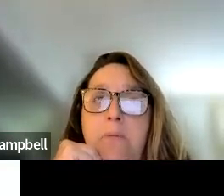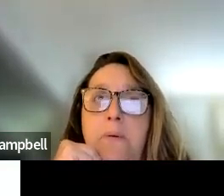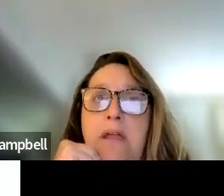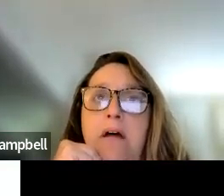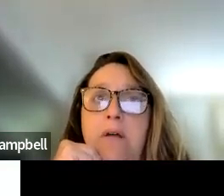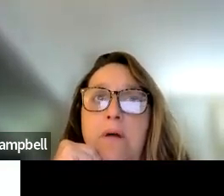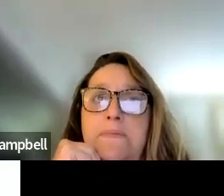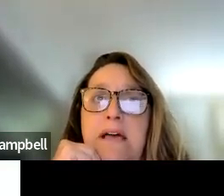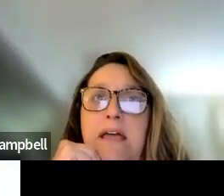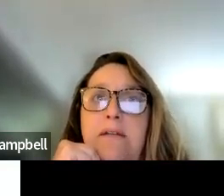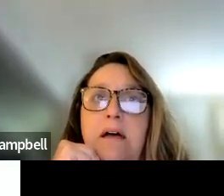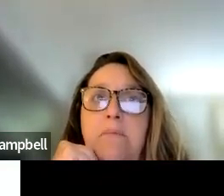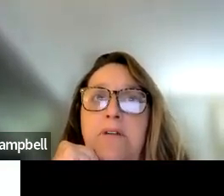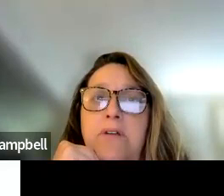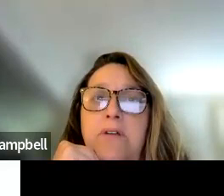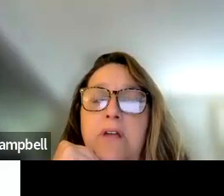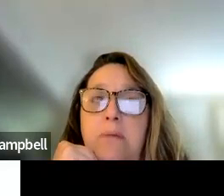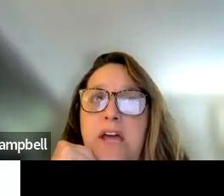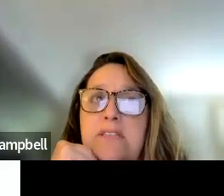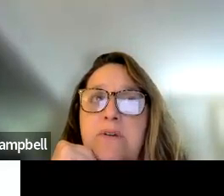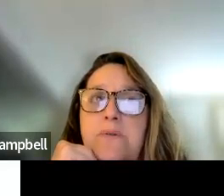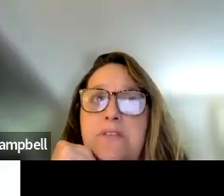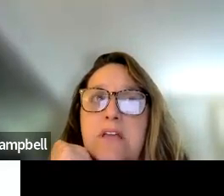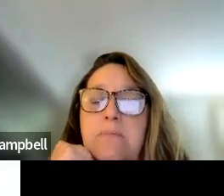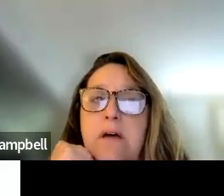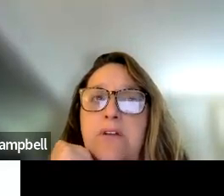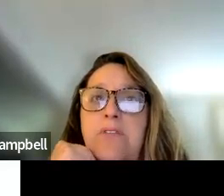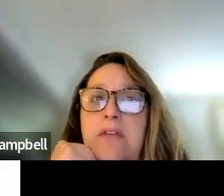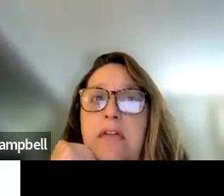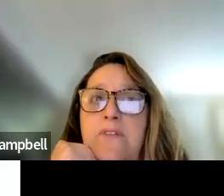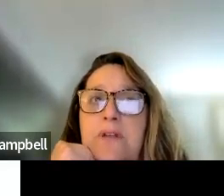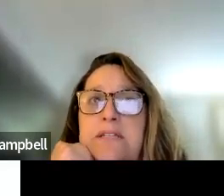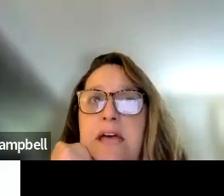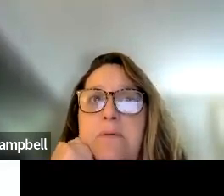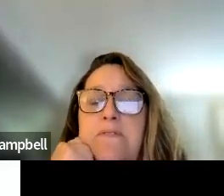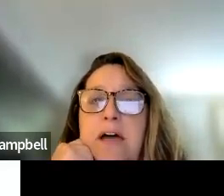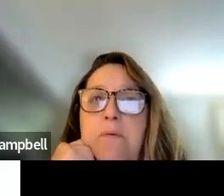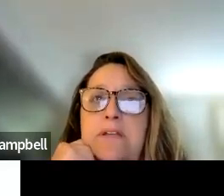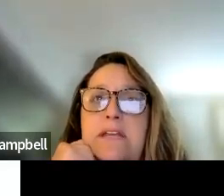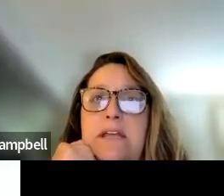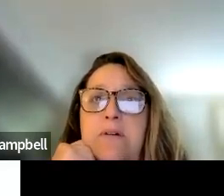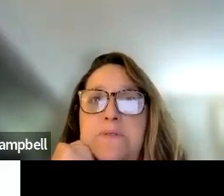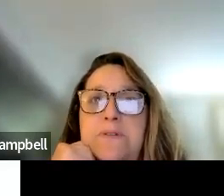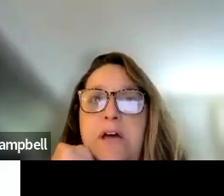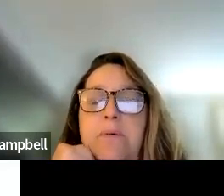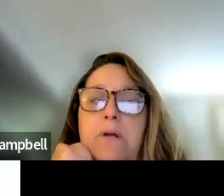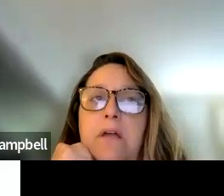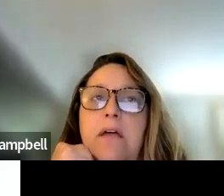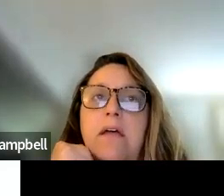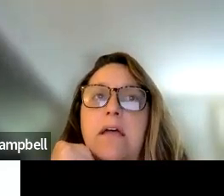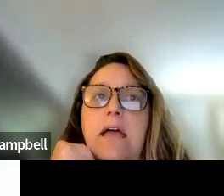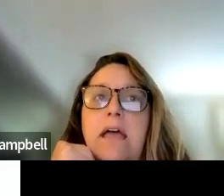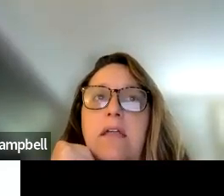and the PowerPoint on our website under Capitol Chat. So it's under the InfoNet tab of